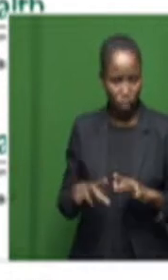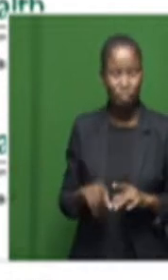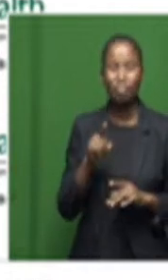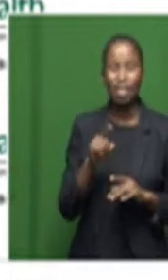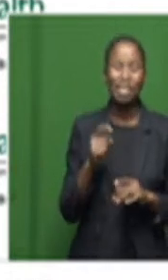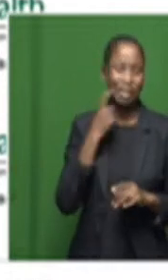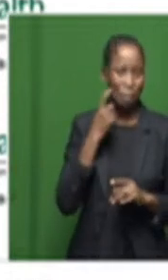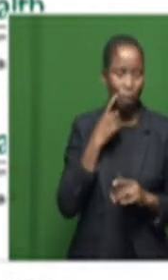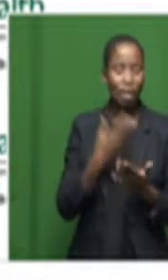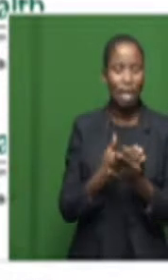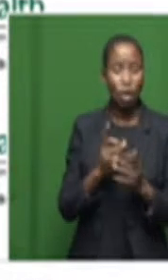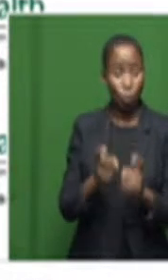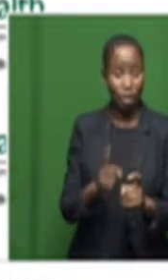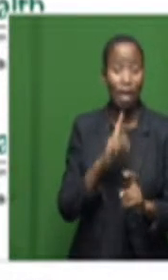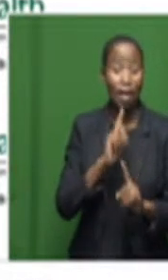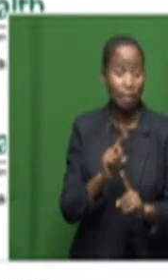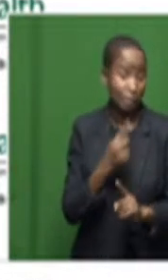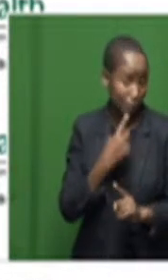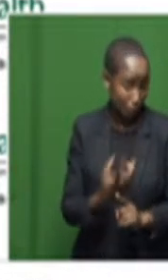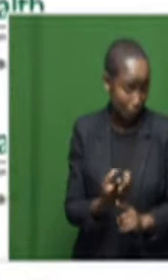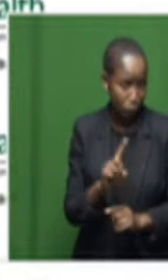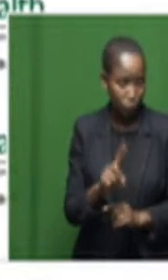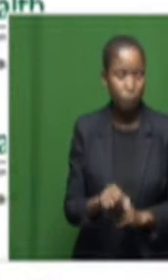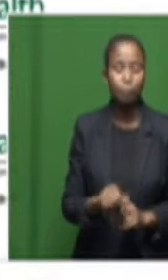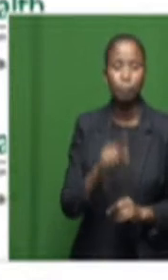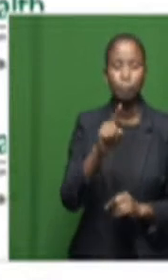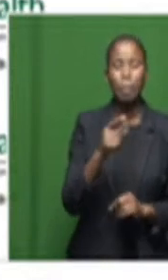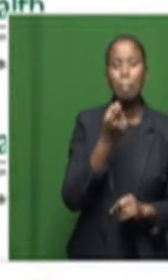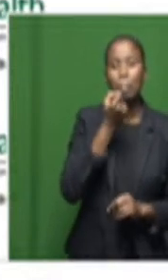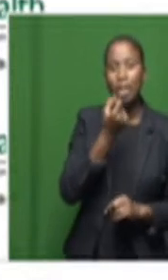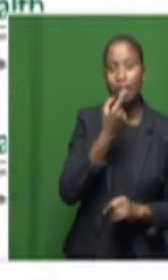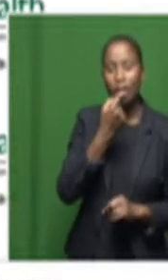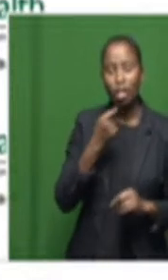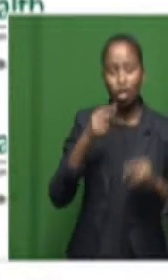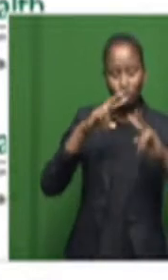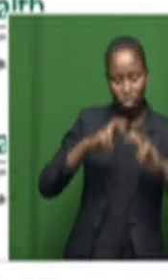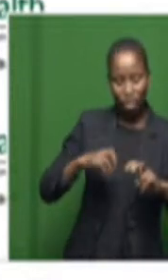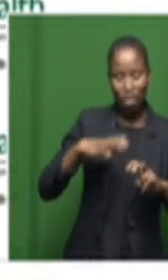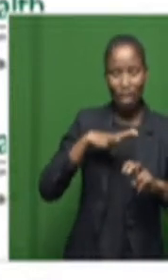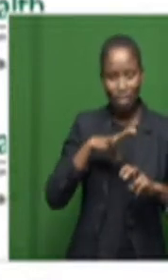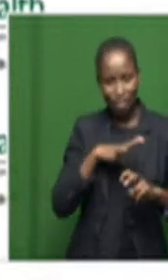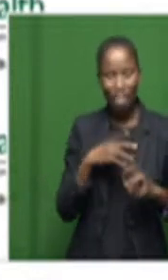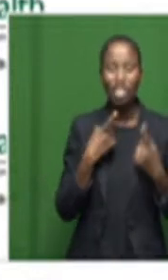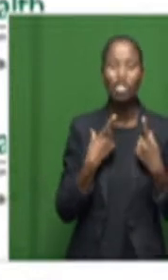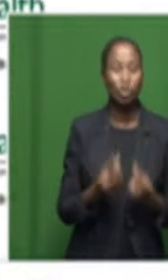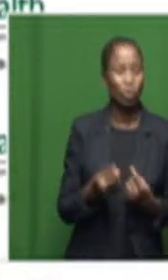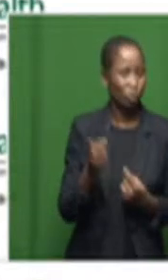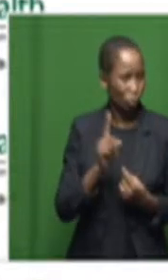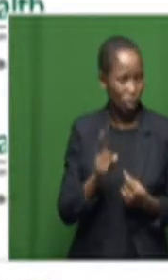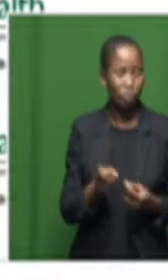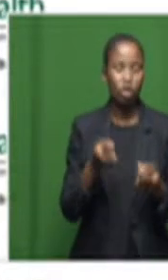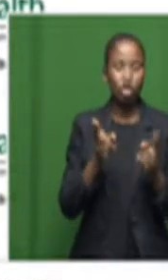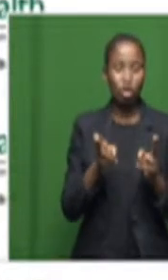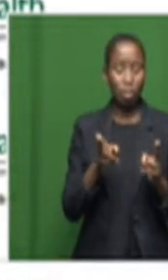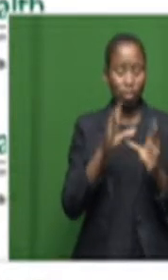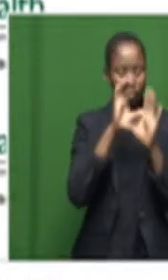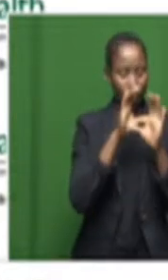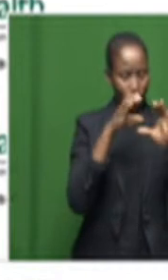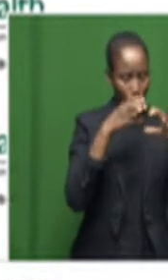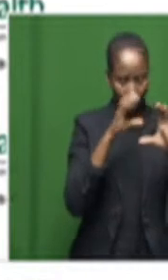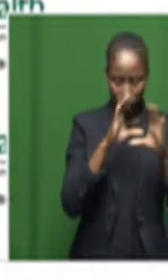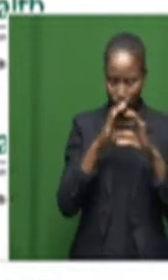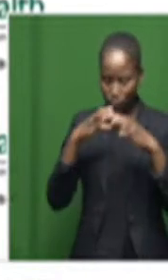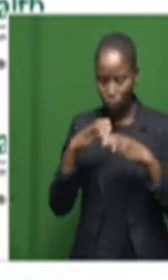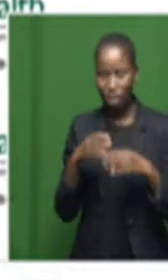and quickly to say that what the Medical Research Council does, it looks at any